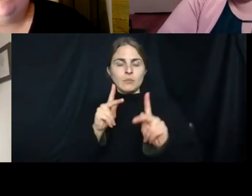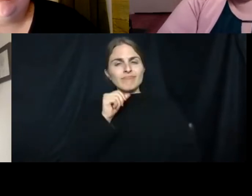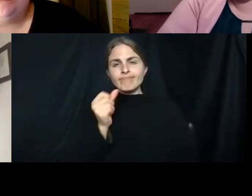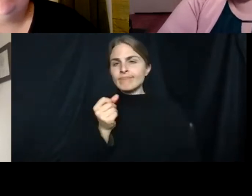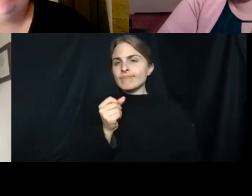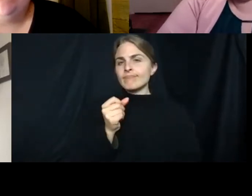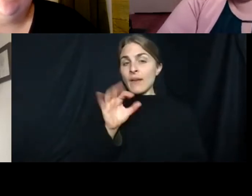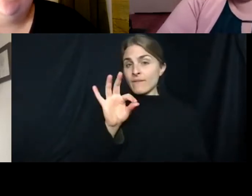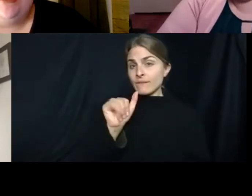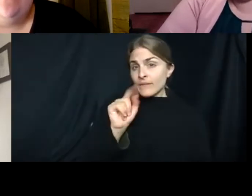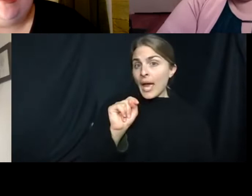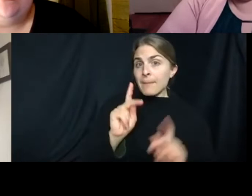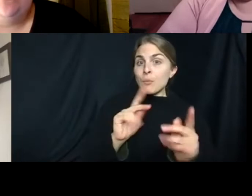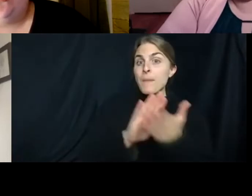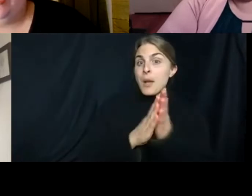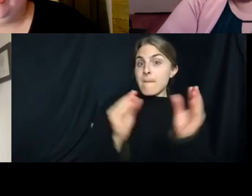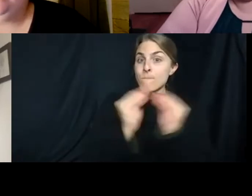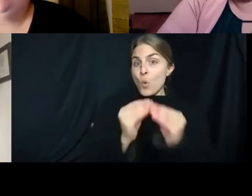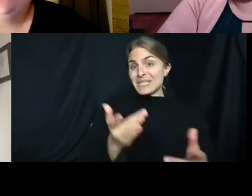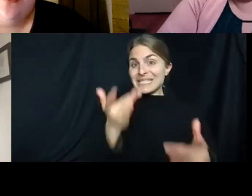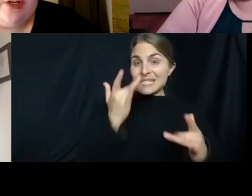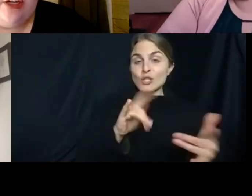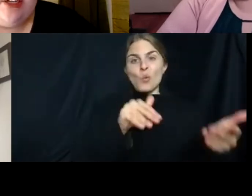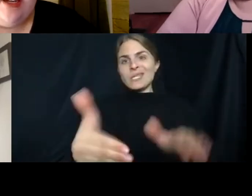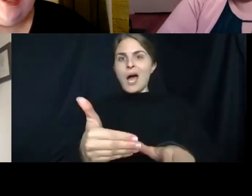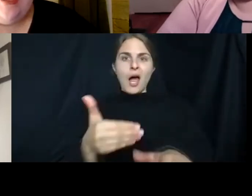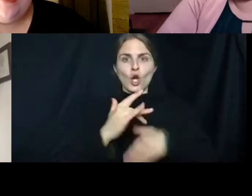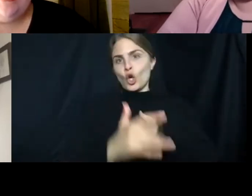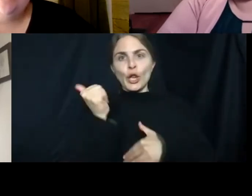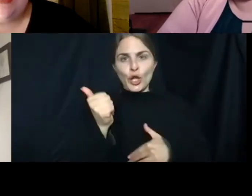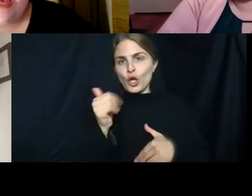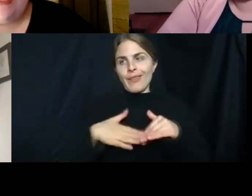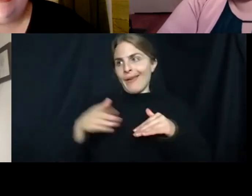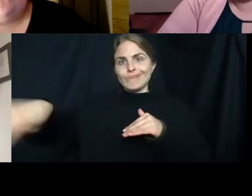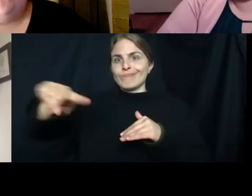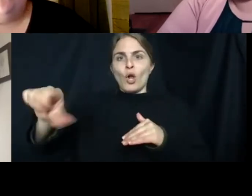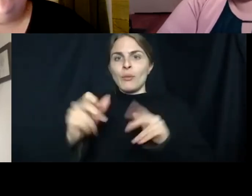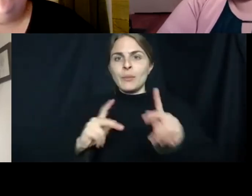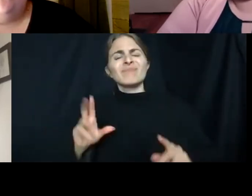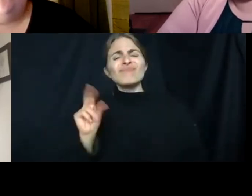people get sicker and then so we die sooner. It's that